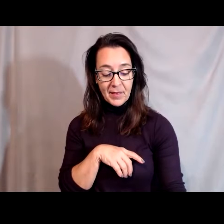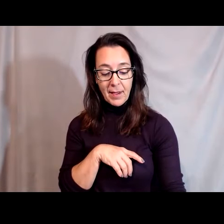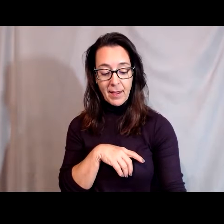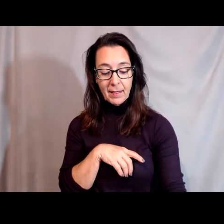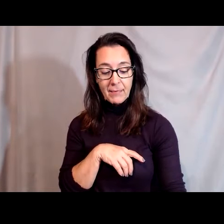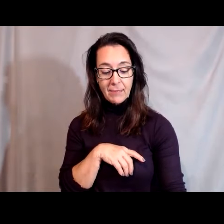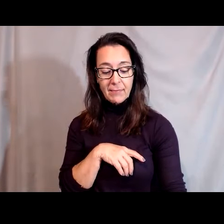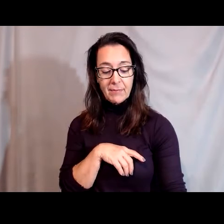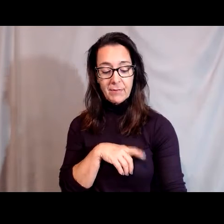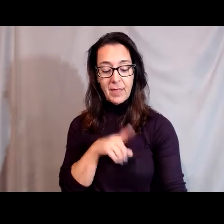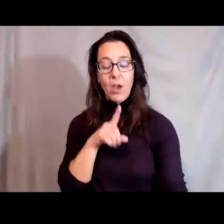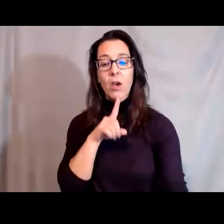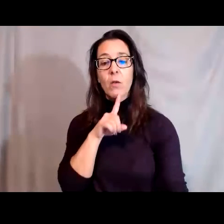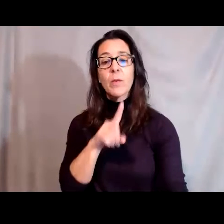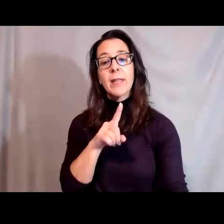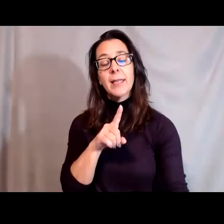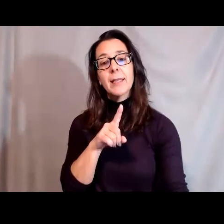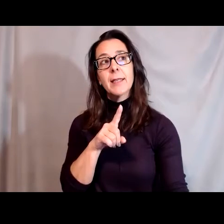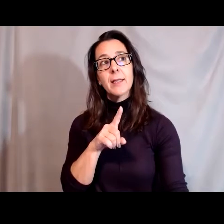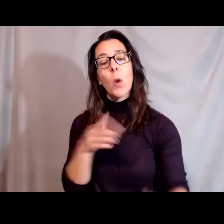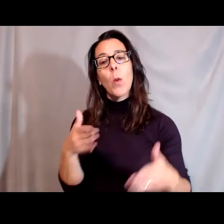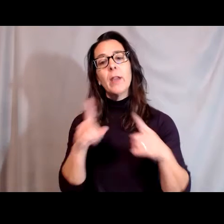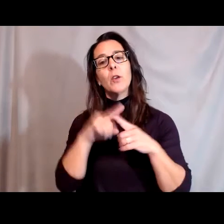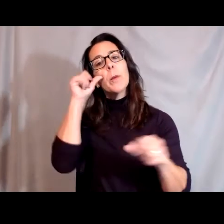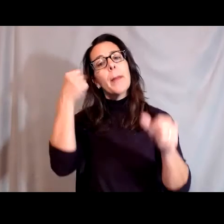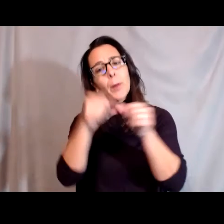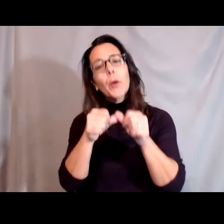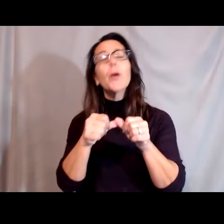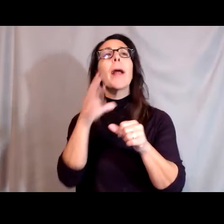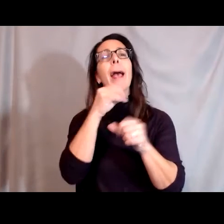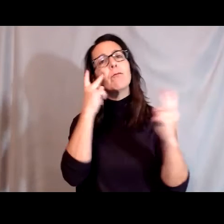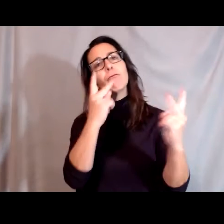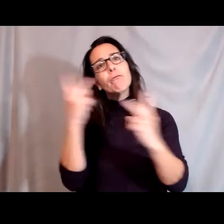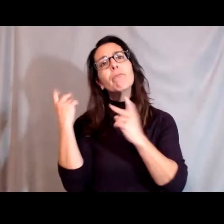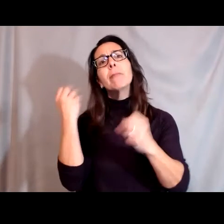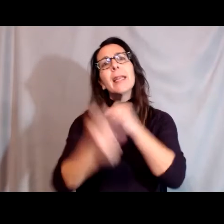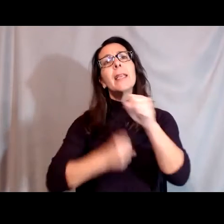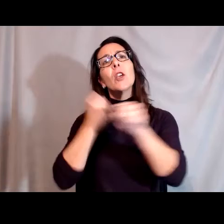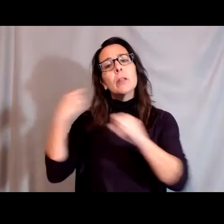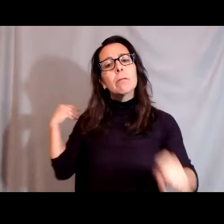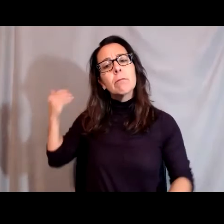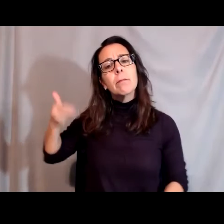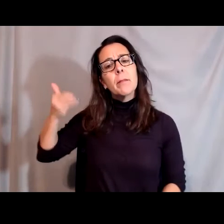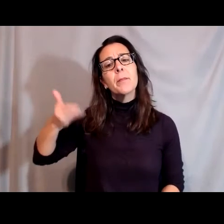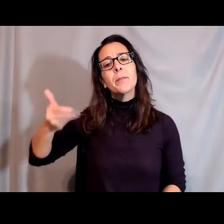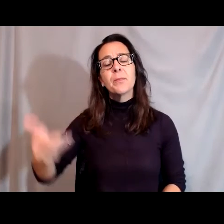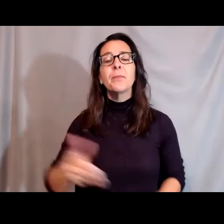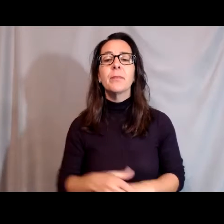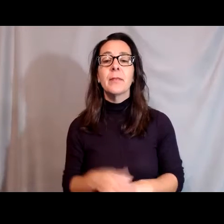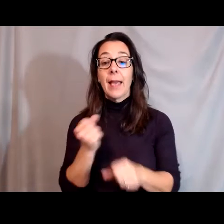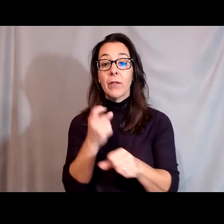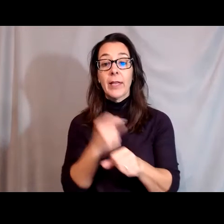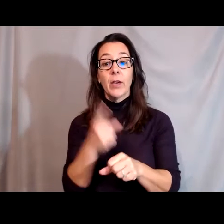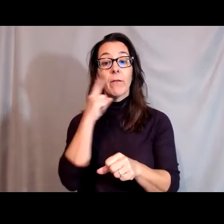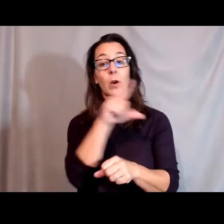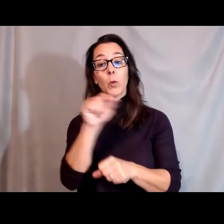point of remembering and sort of reflecting on the years past. Every year for the last about 20 years,